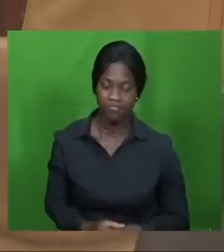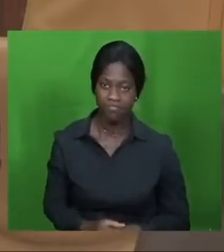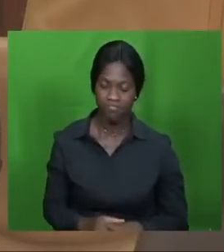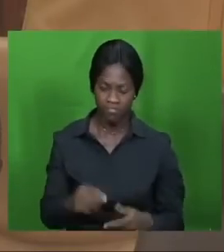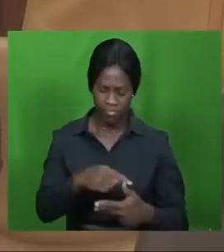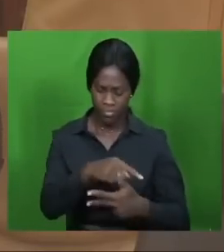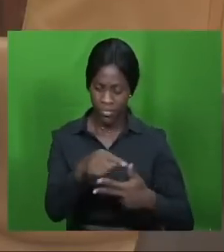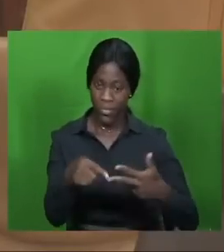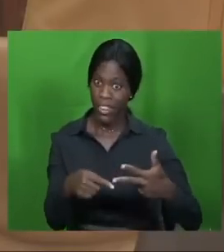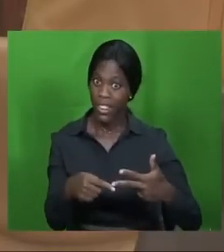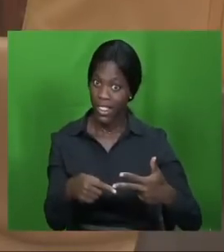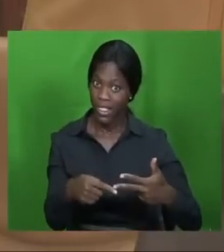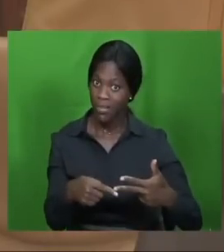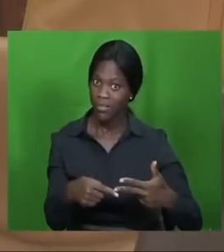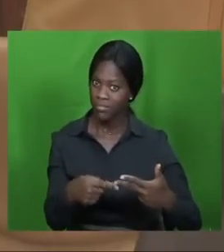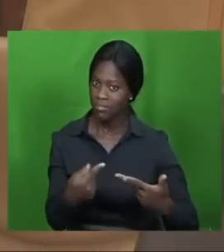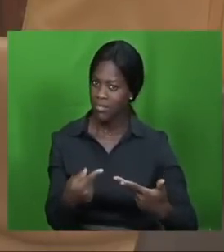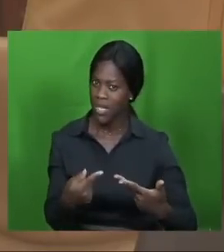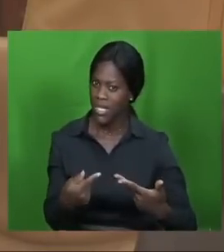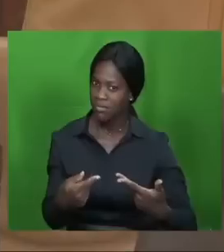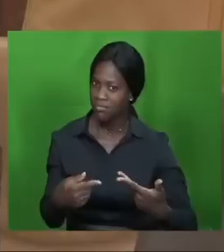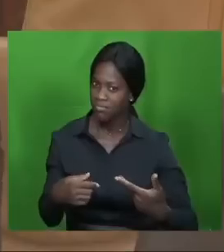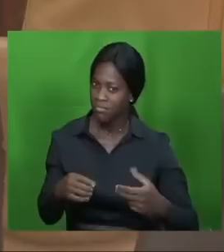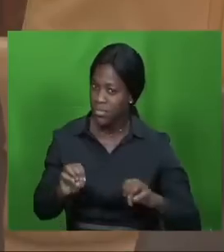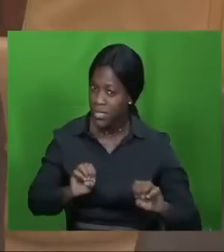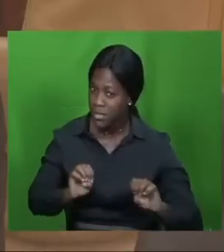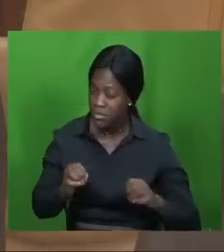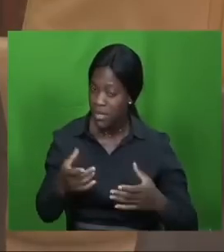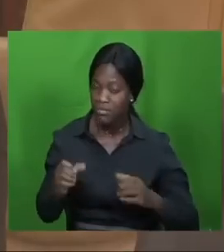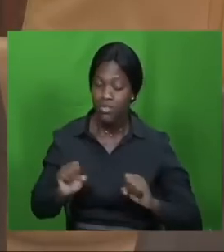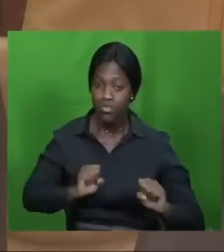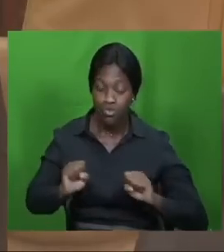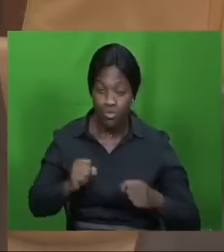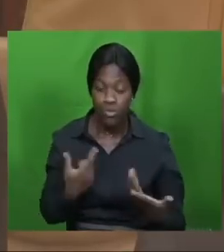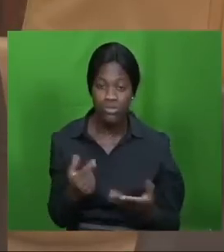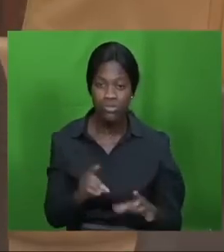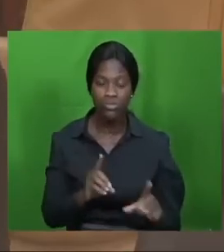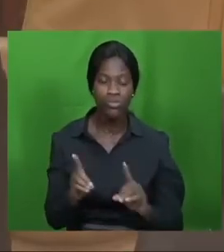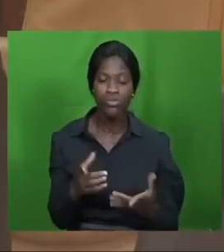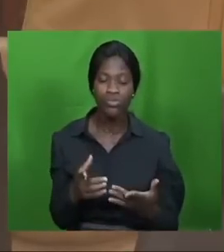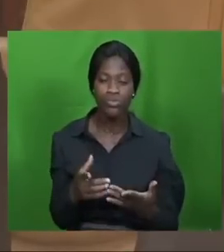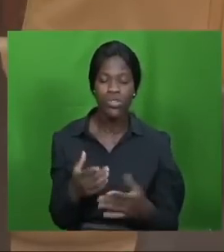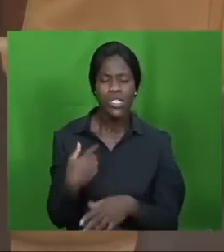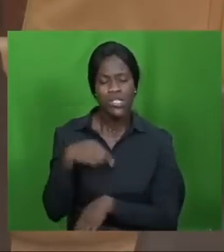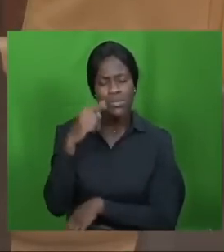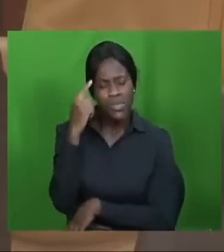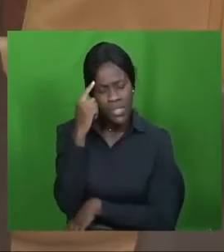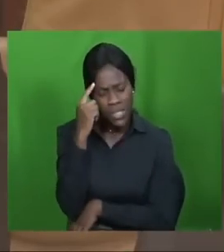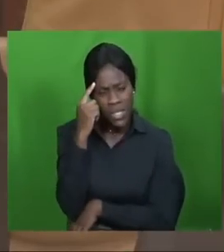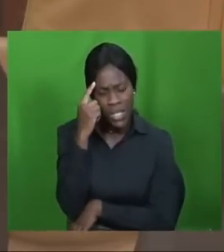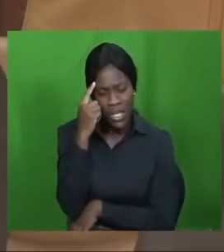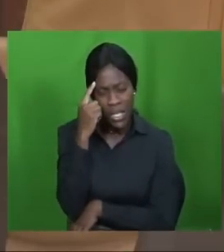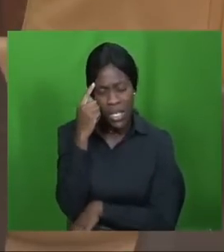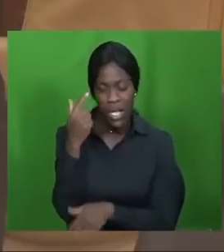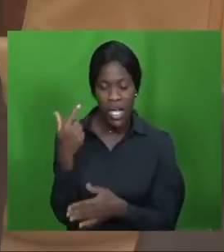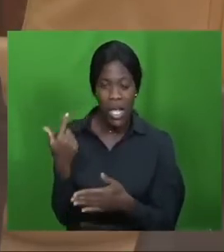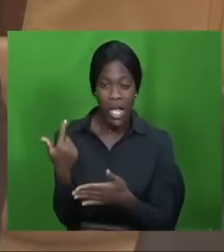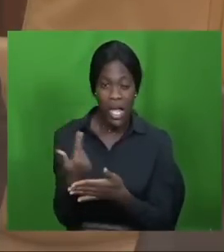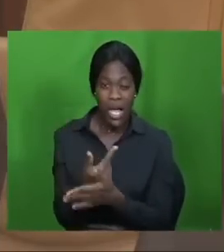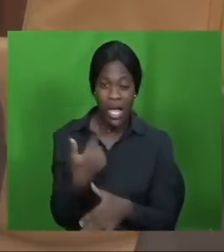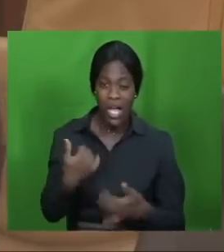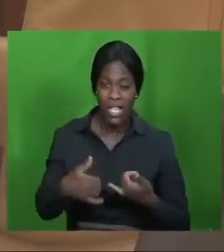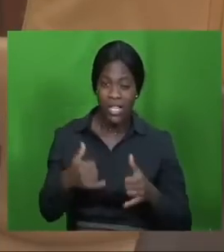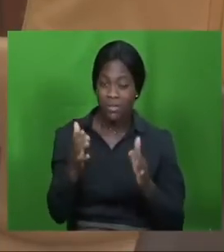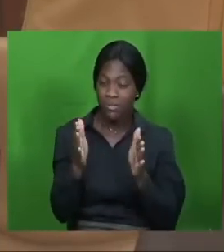we played, all I noticed was that our people on the field, our footballers, our